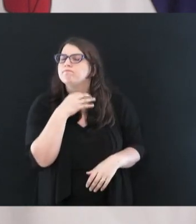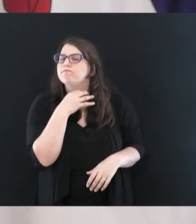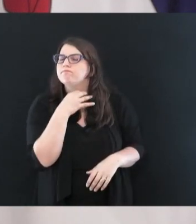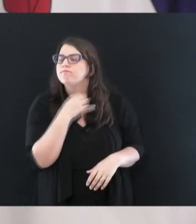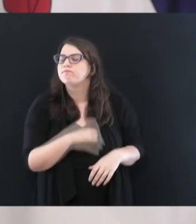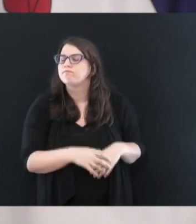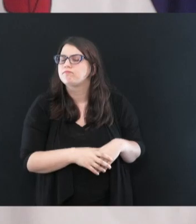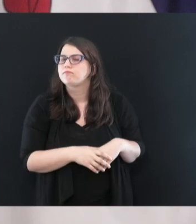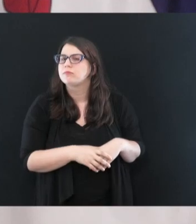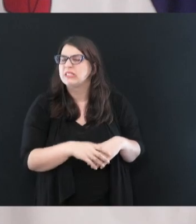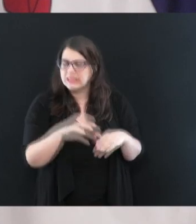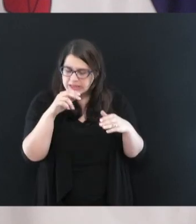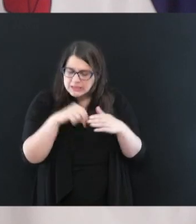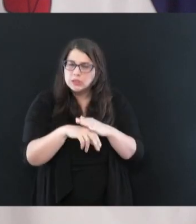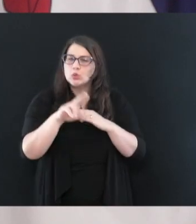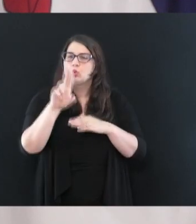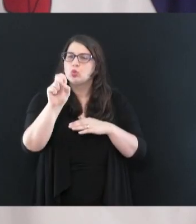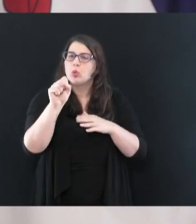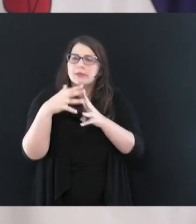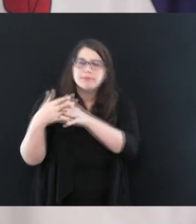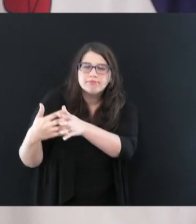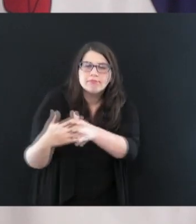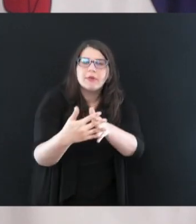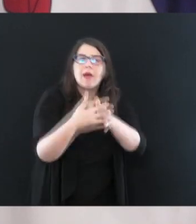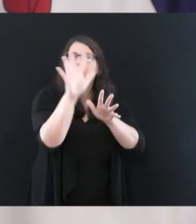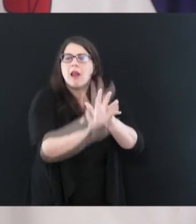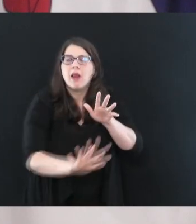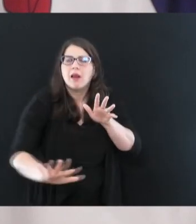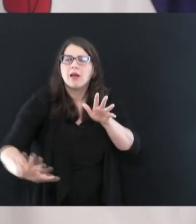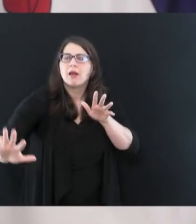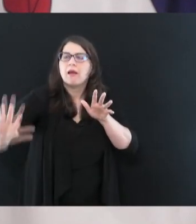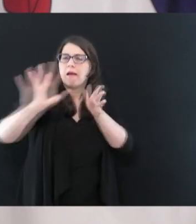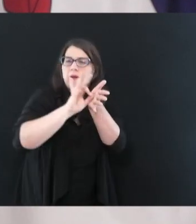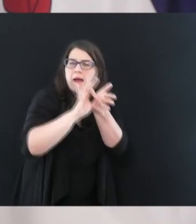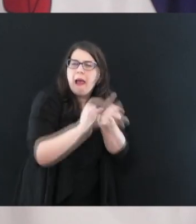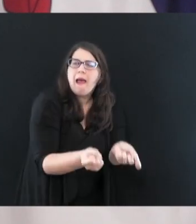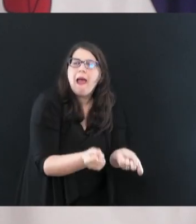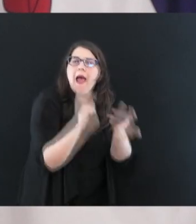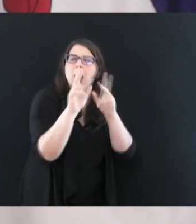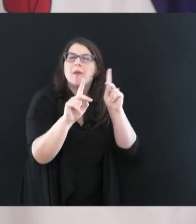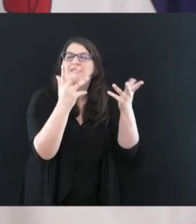the United States of America? Do you know the answer to that?